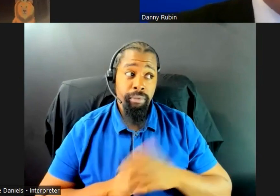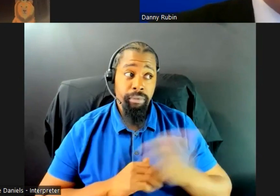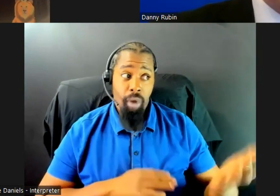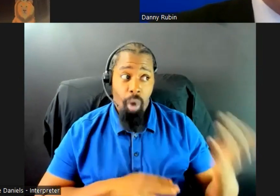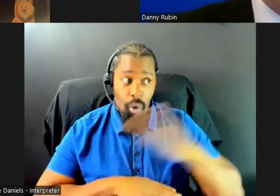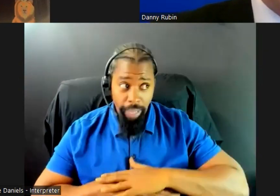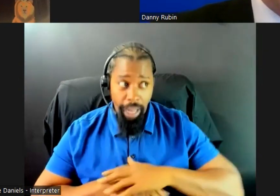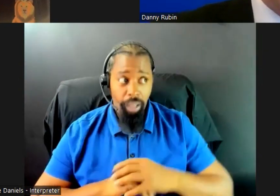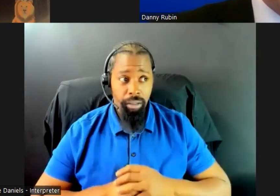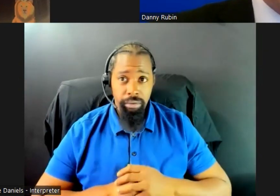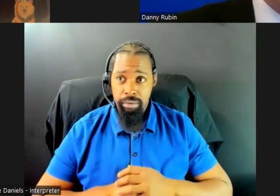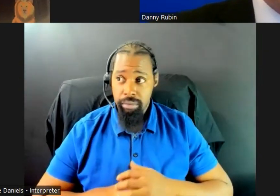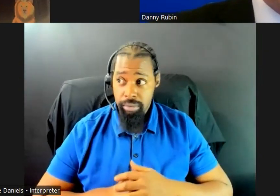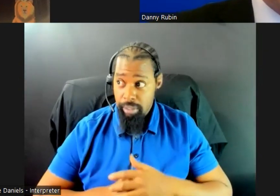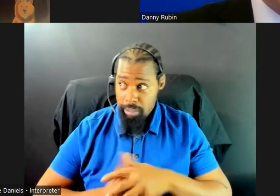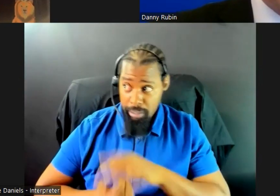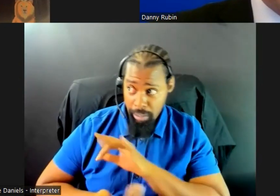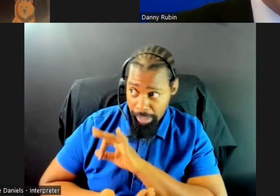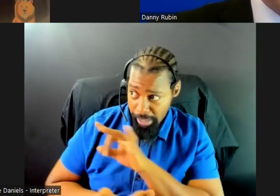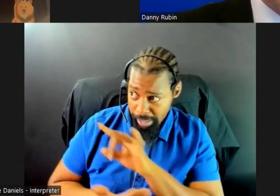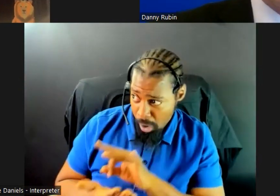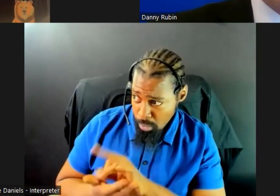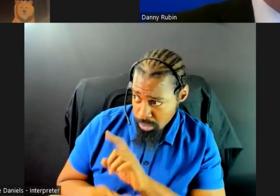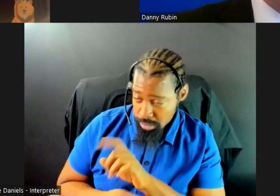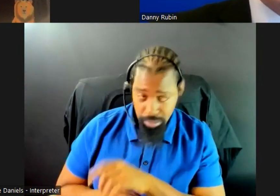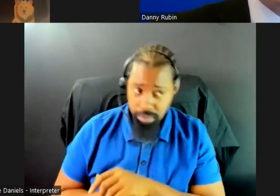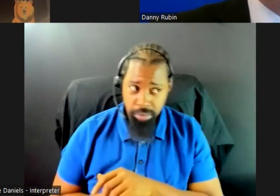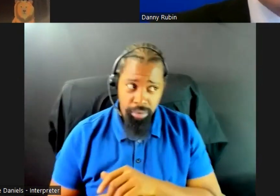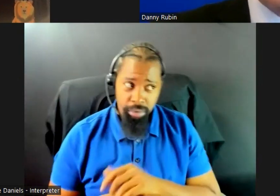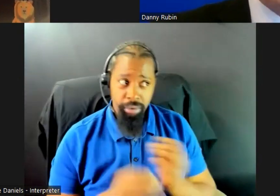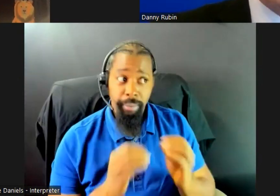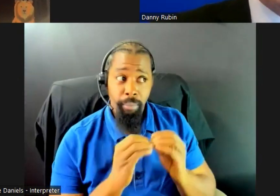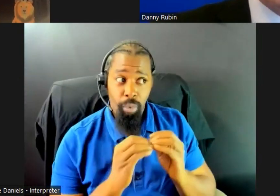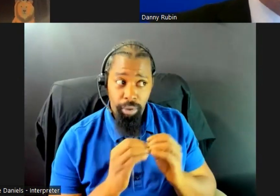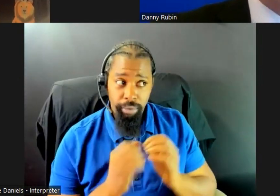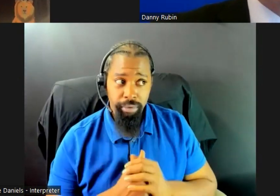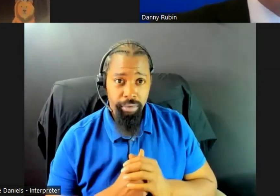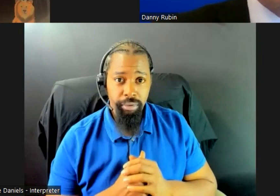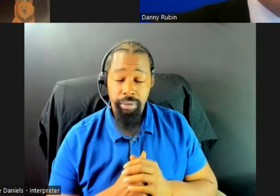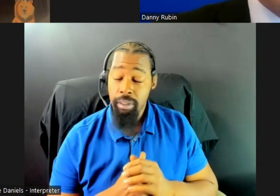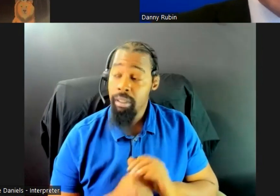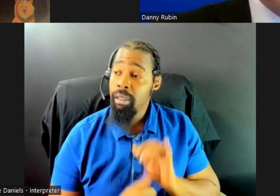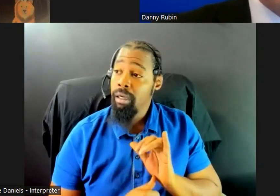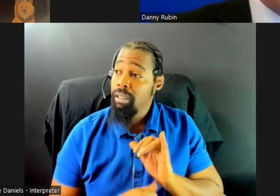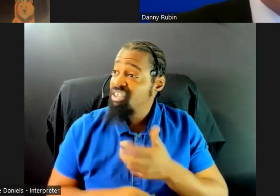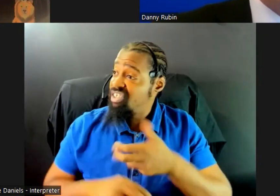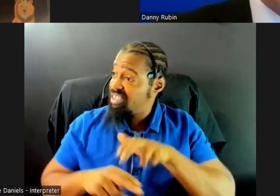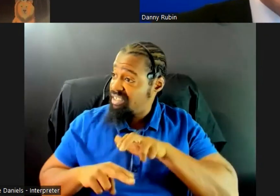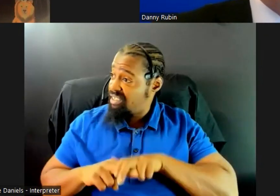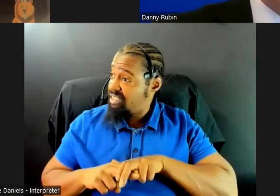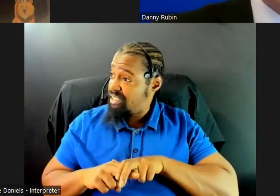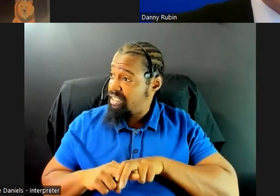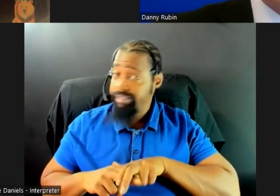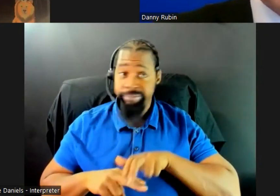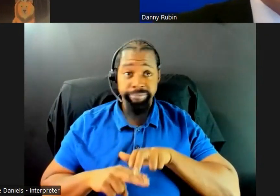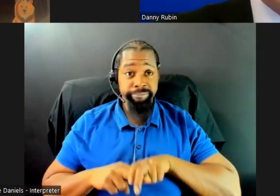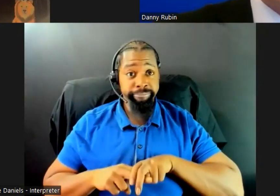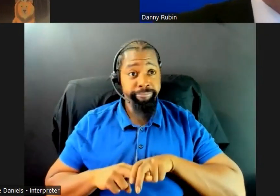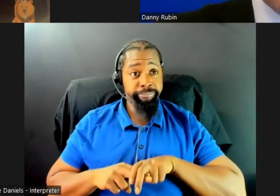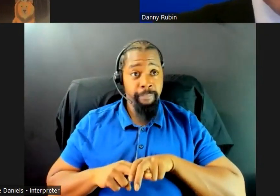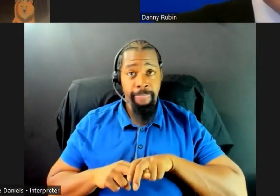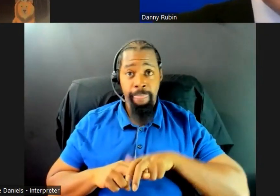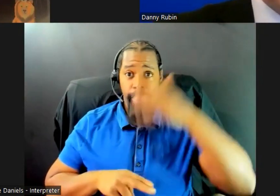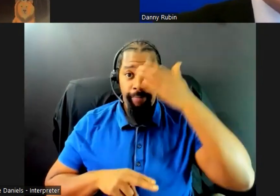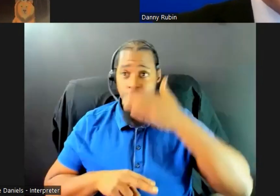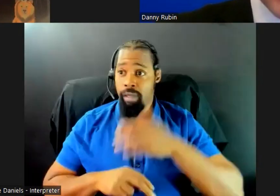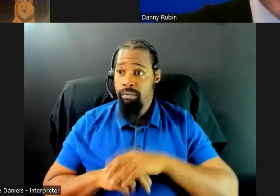like 8 hours? More. Just sitting in the lobby and just like... until they had to just come and